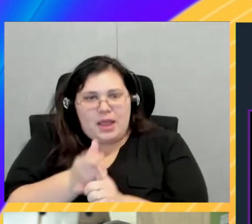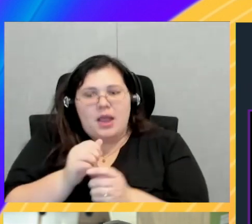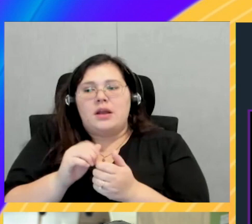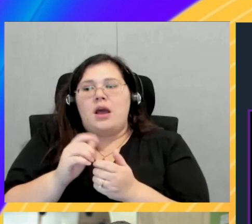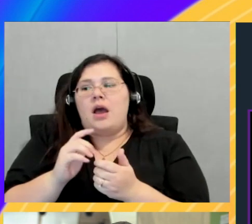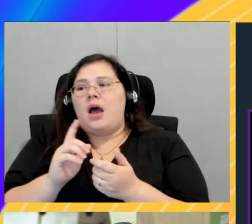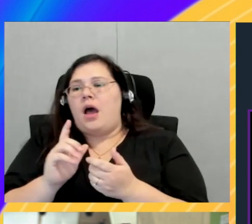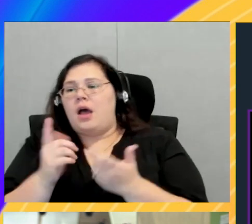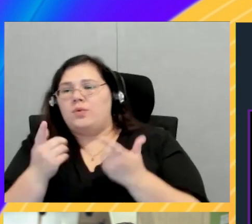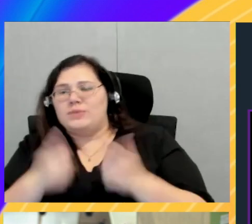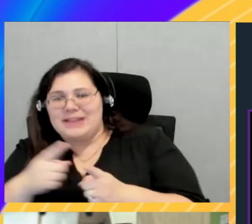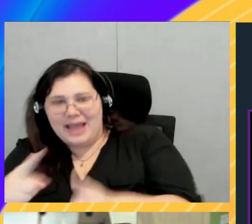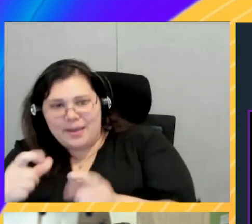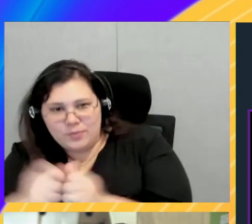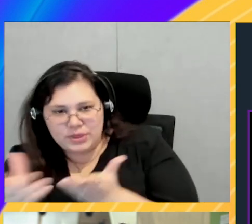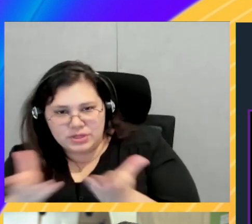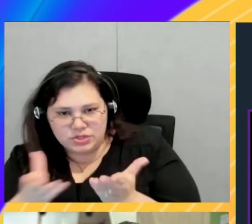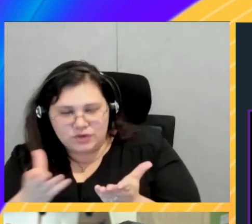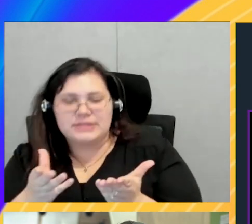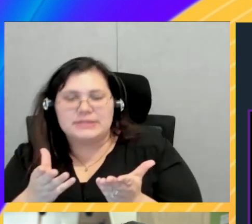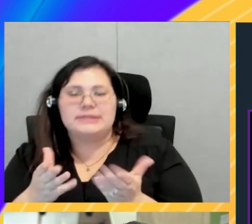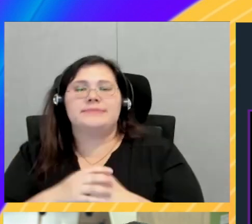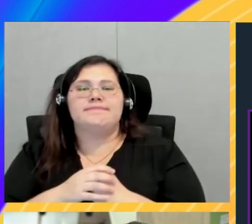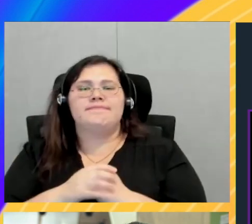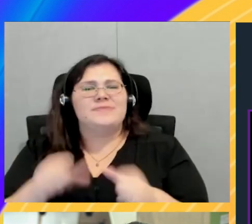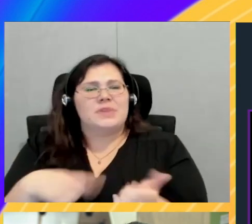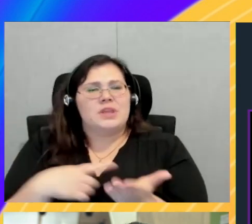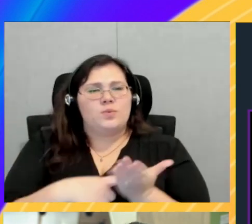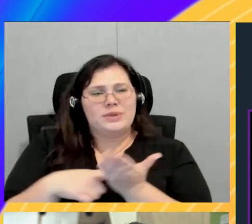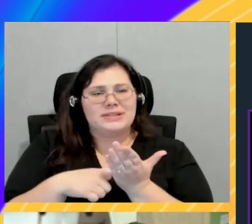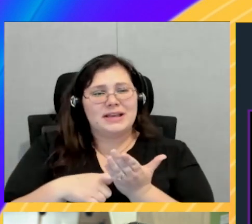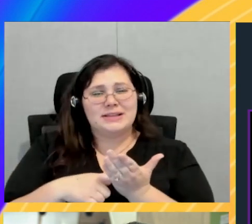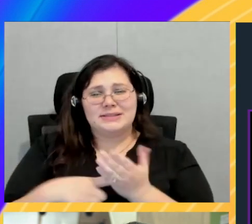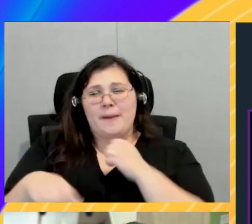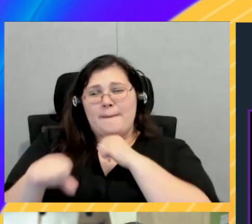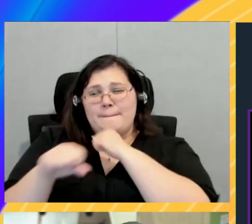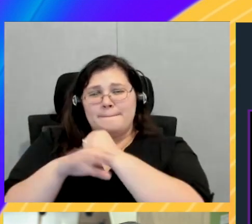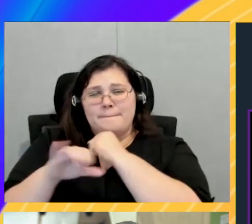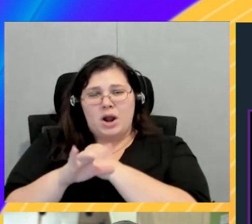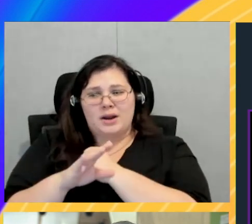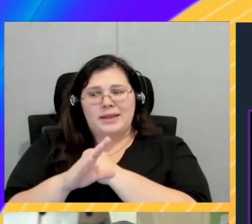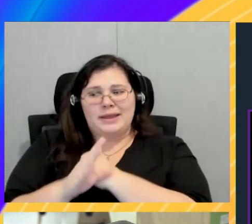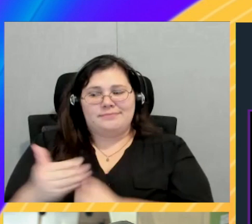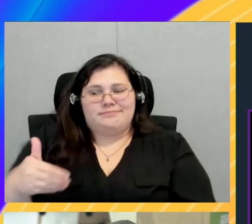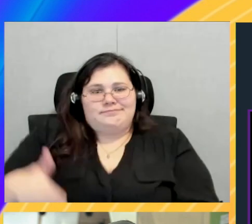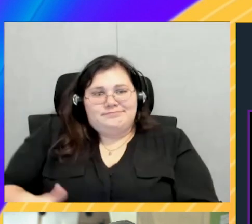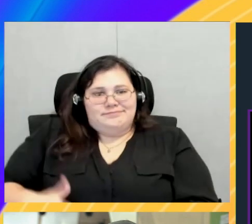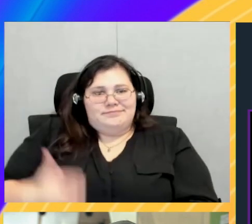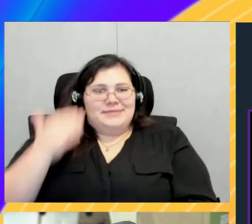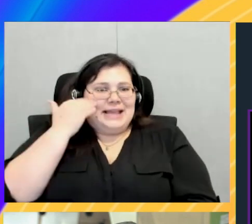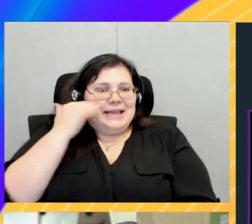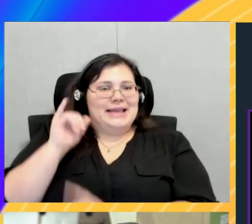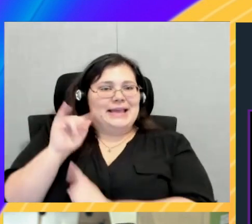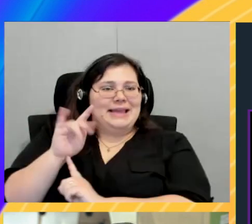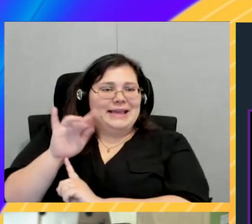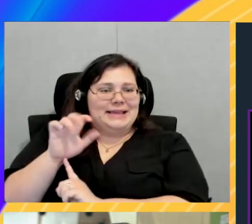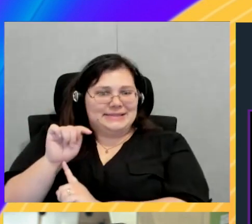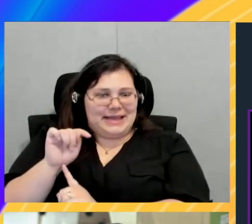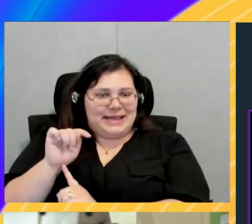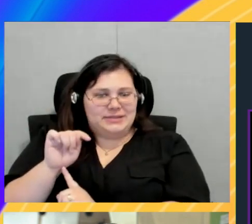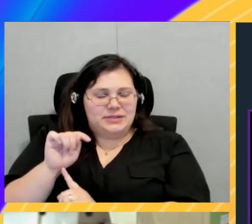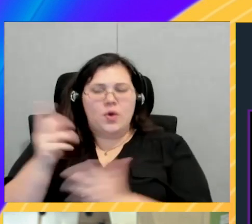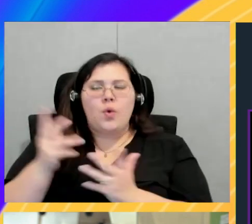about market insights? What role does market insights play to help inform us internally when we get that from the